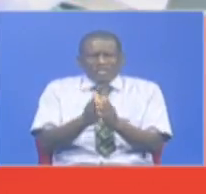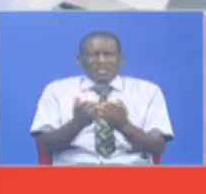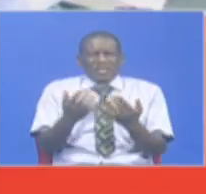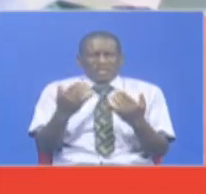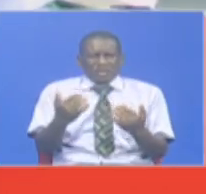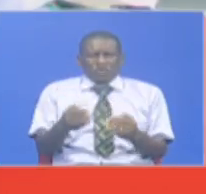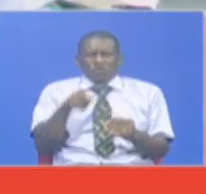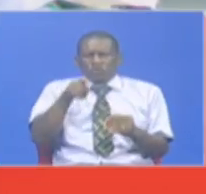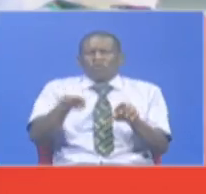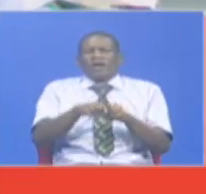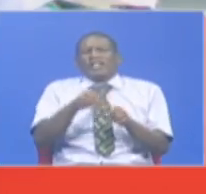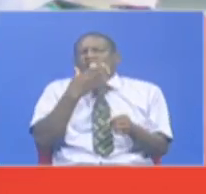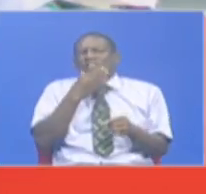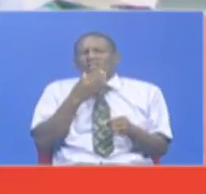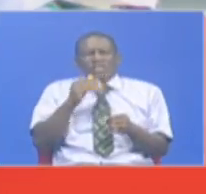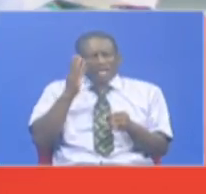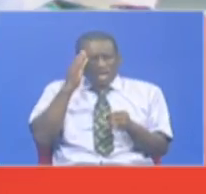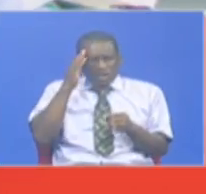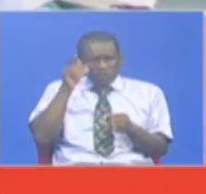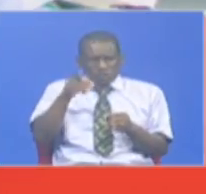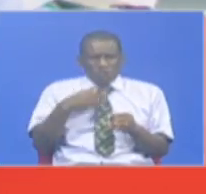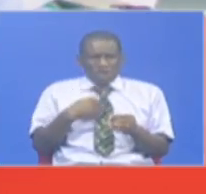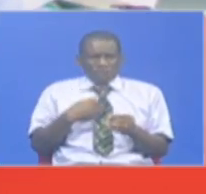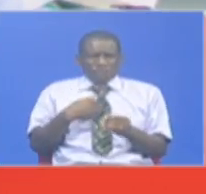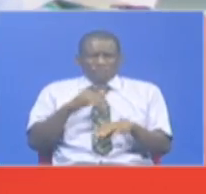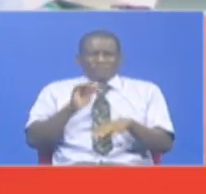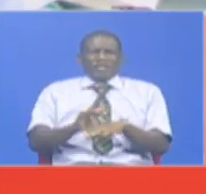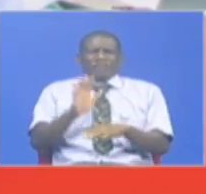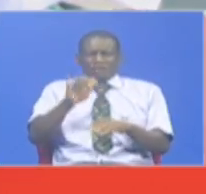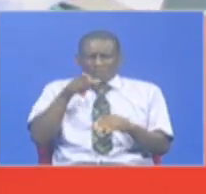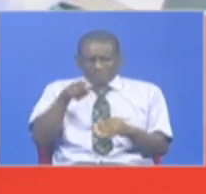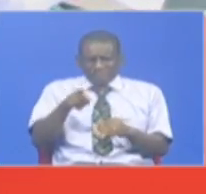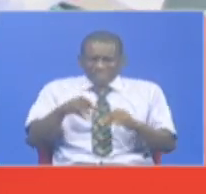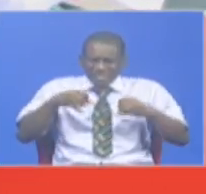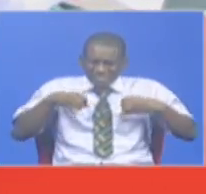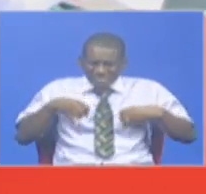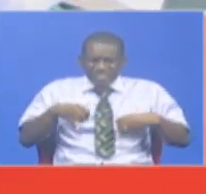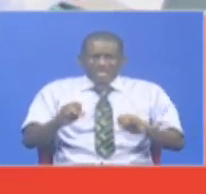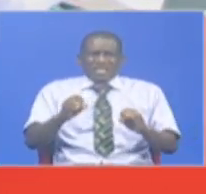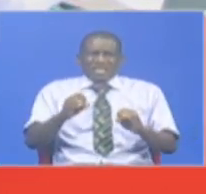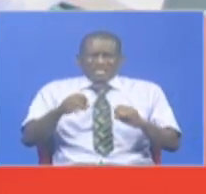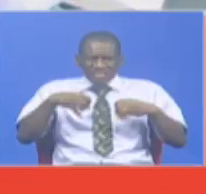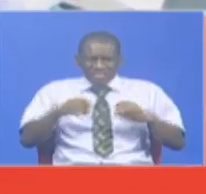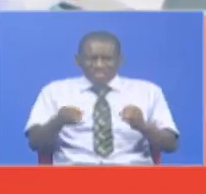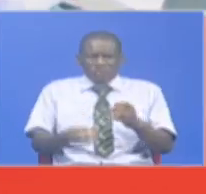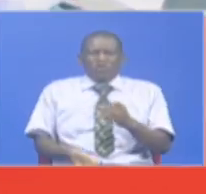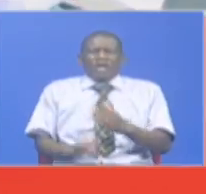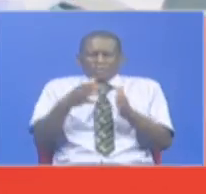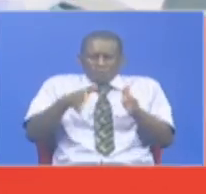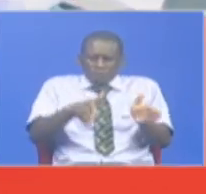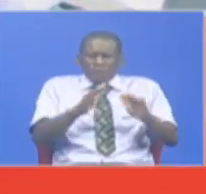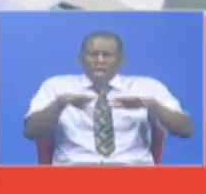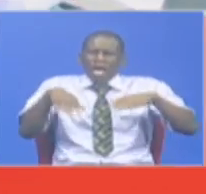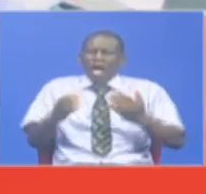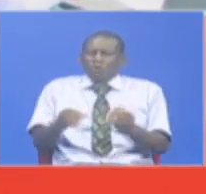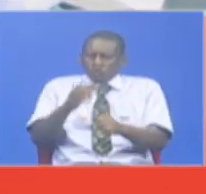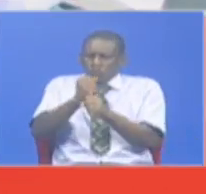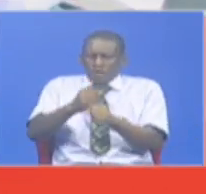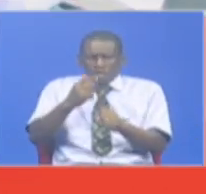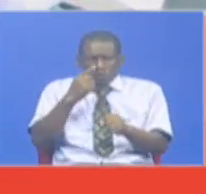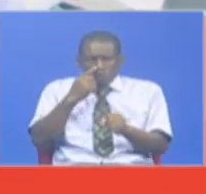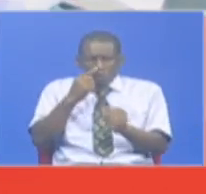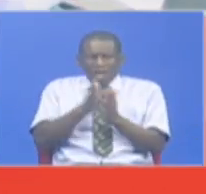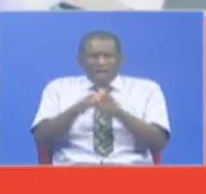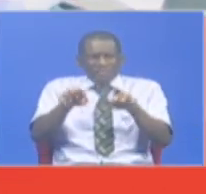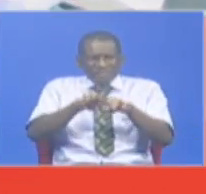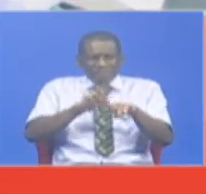as a father, I know also you've been adversely affected by this, trying to find ways of how to cope at home, work at home, and at the same